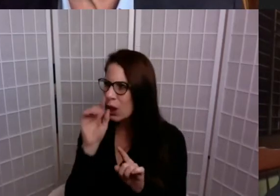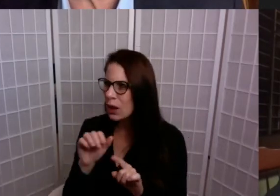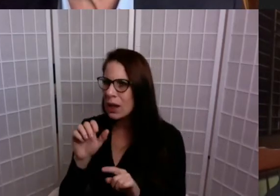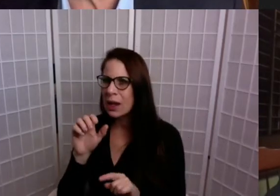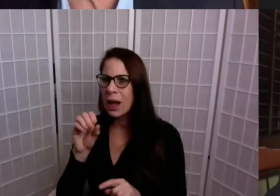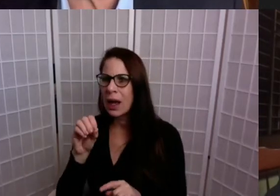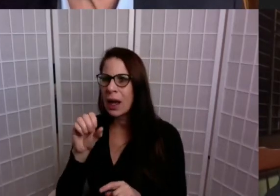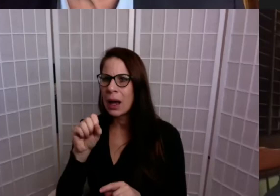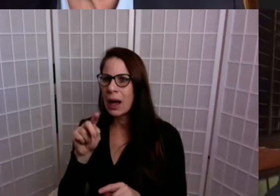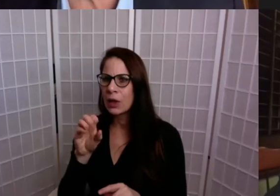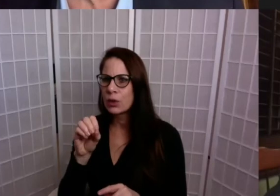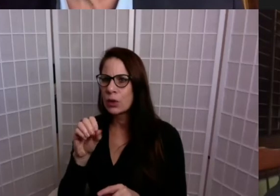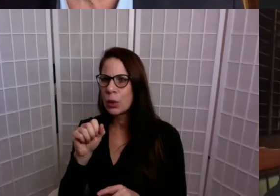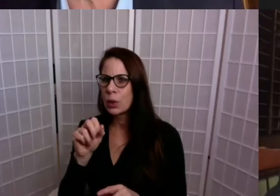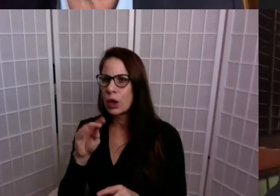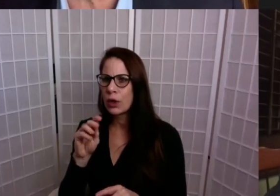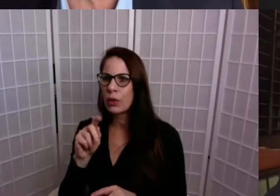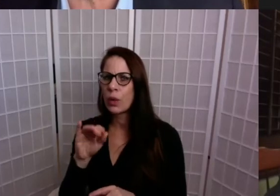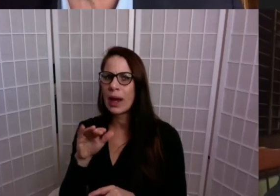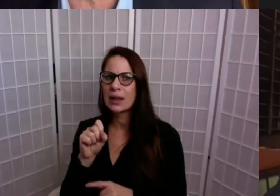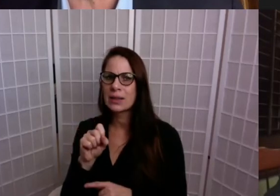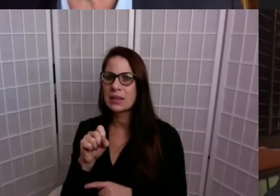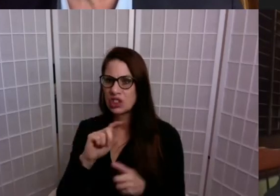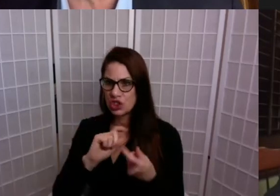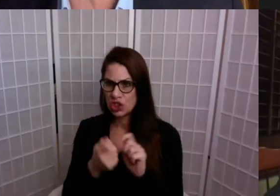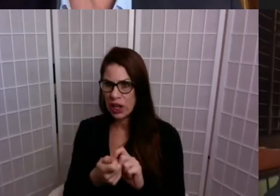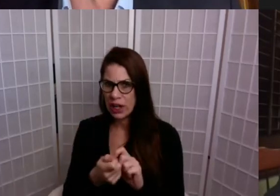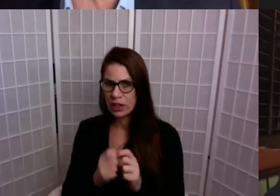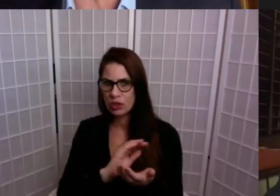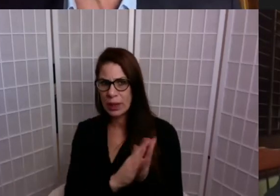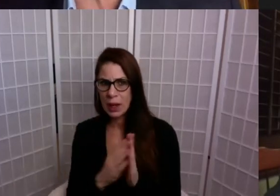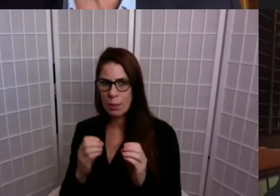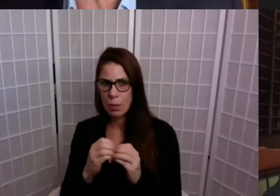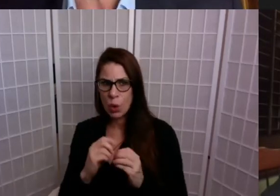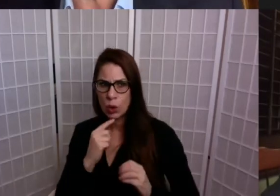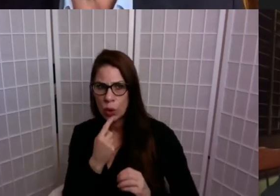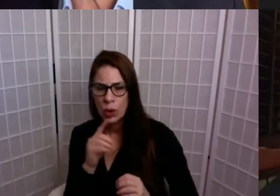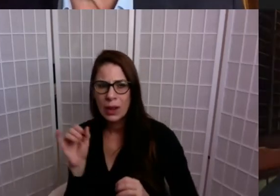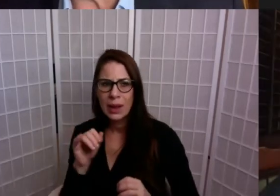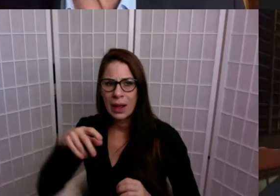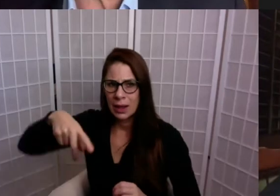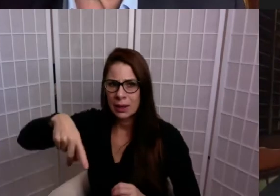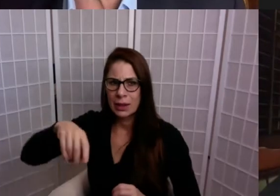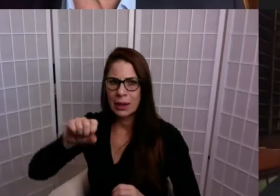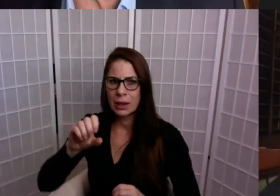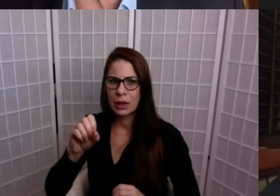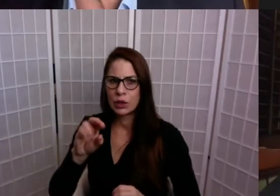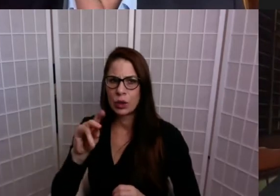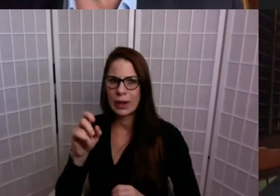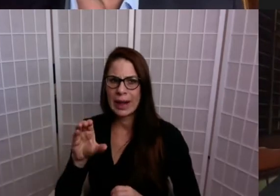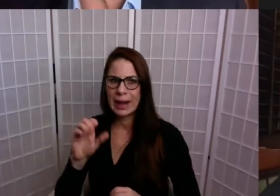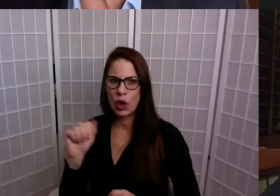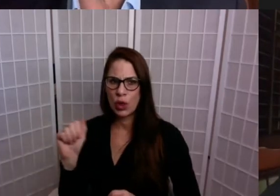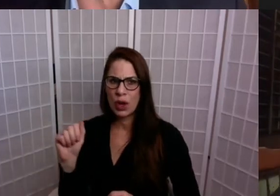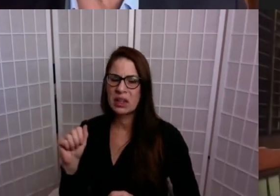osteoarthritis change into another type of more severe arthritis like psoriatic arthritis? The answer is